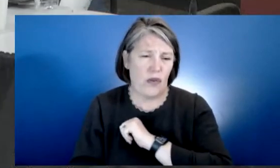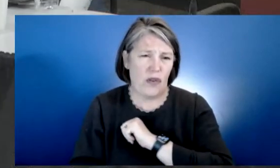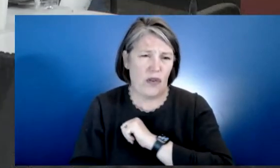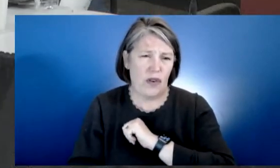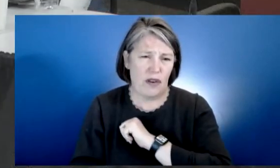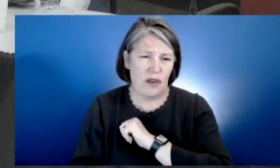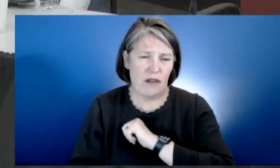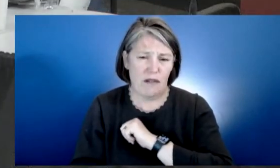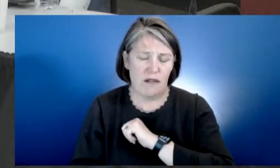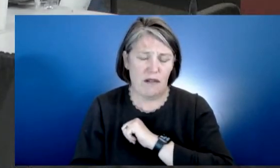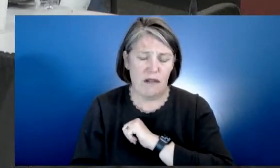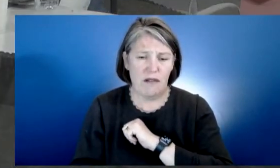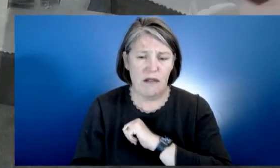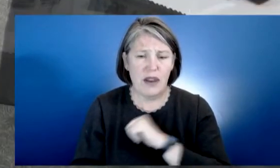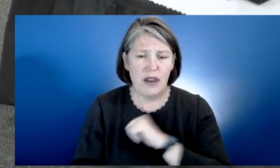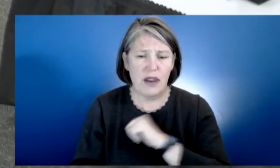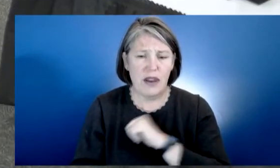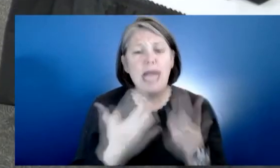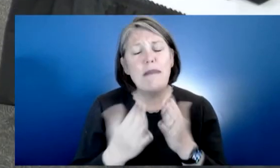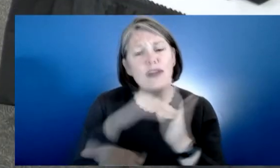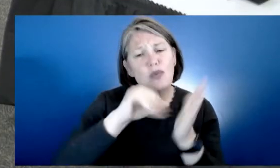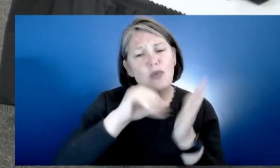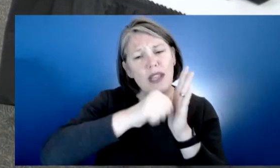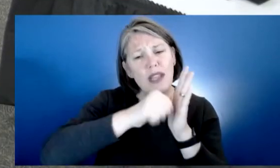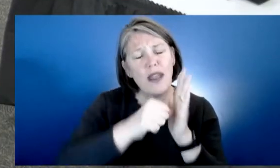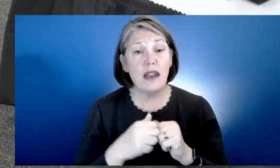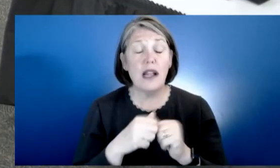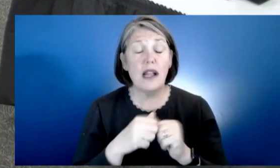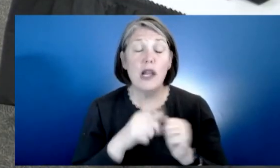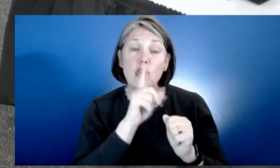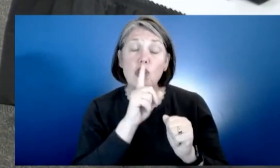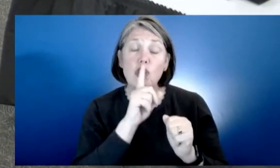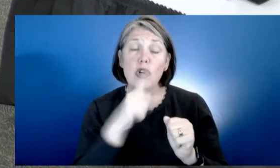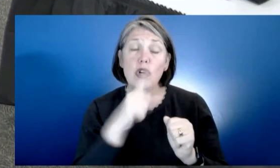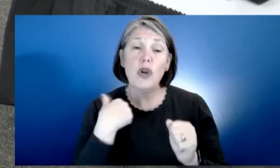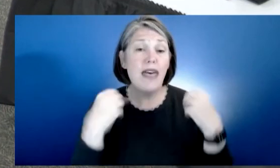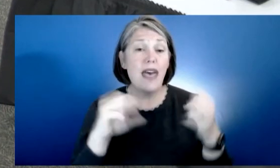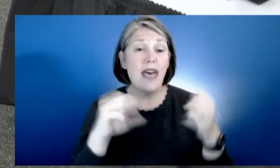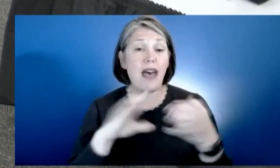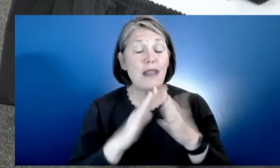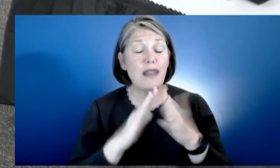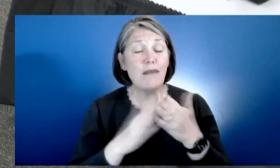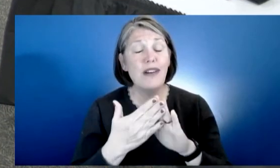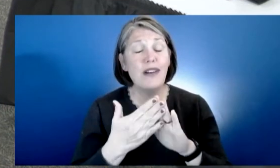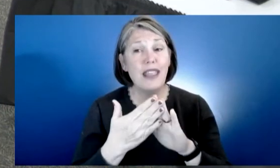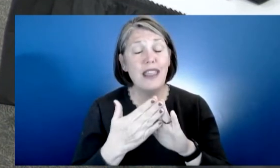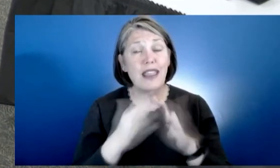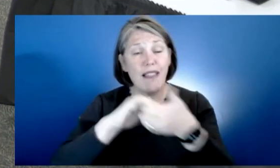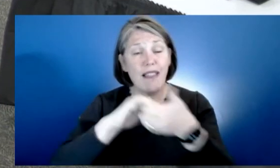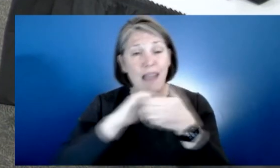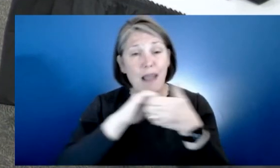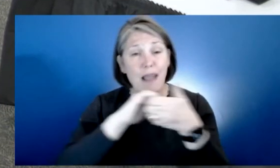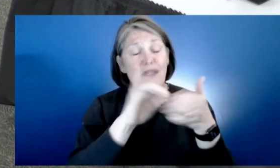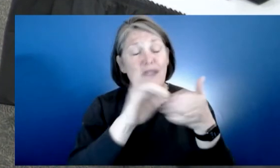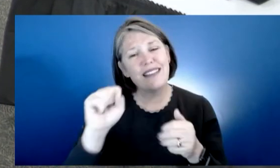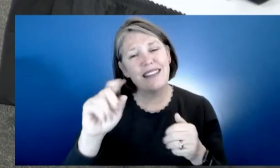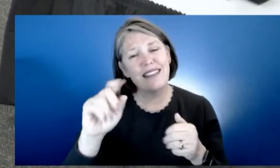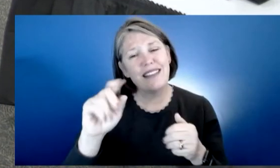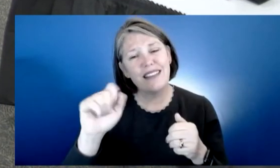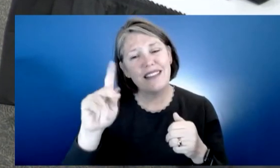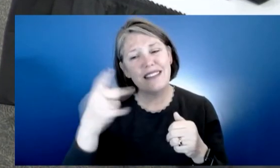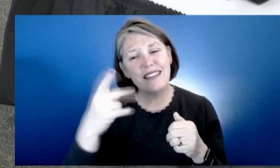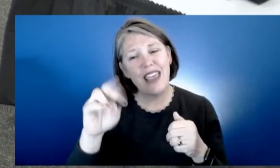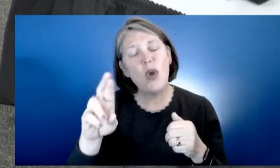Maybe just reiterate. Sure. And so we do have the Healthy Community Collaborative, which is a stakeholder group that helps inform